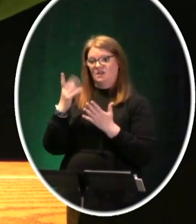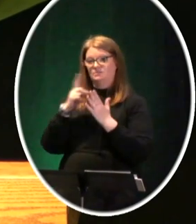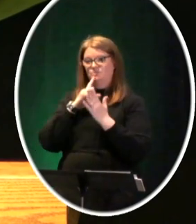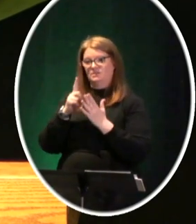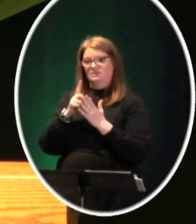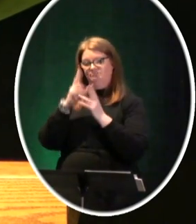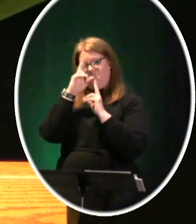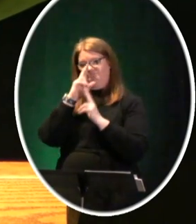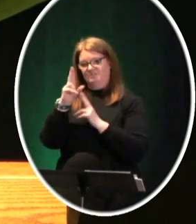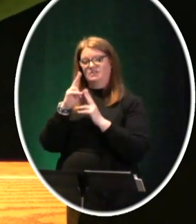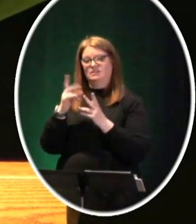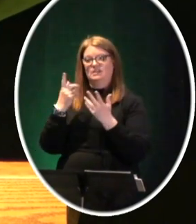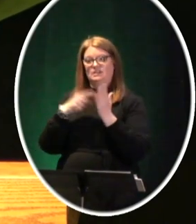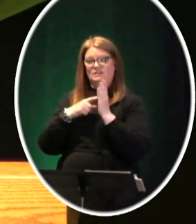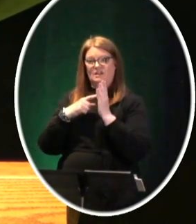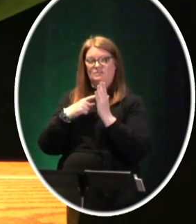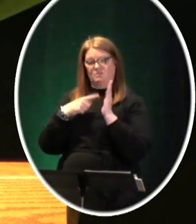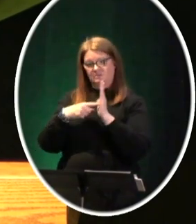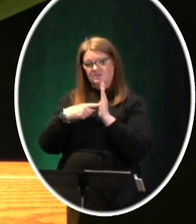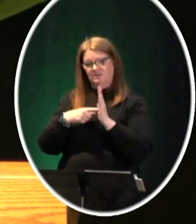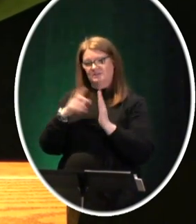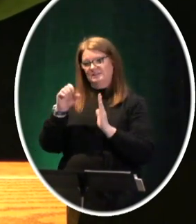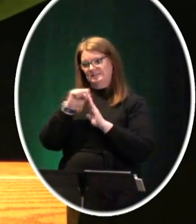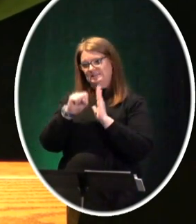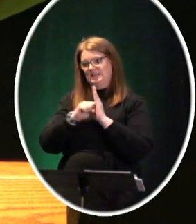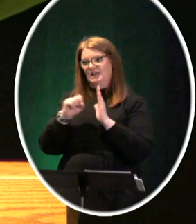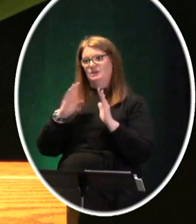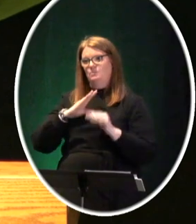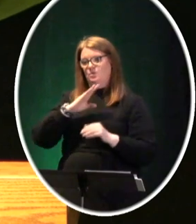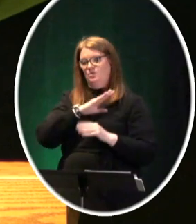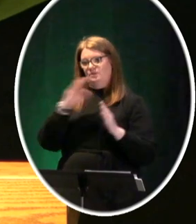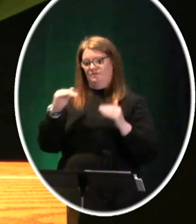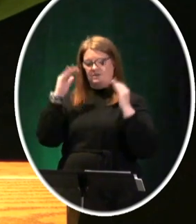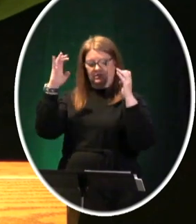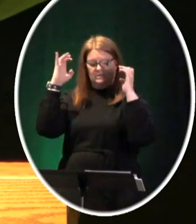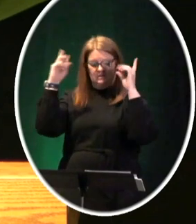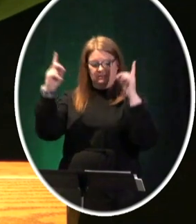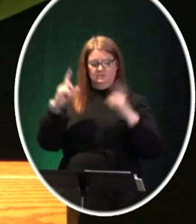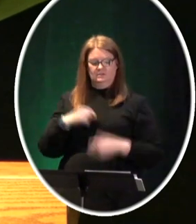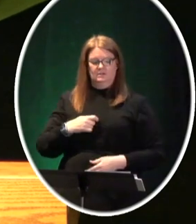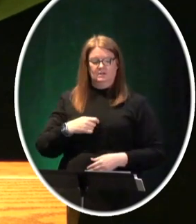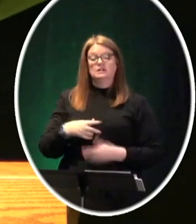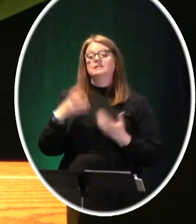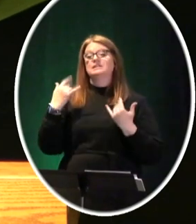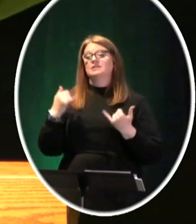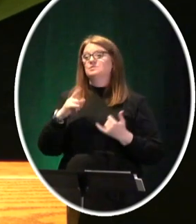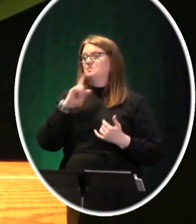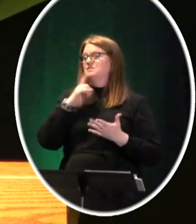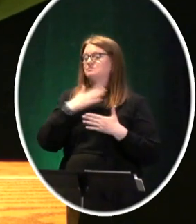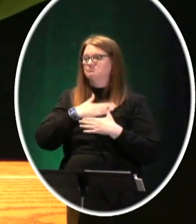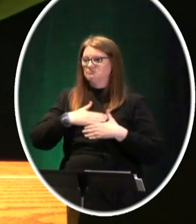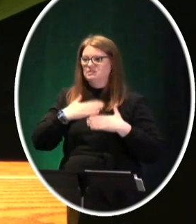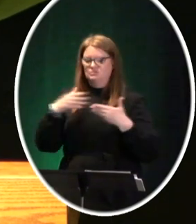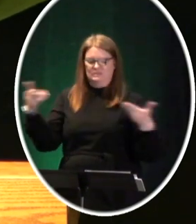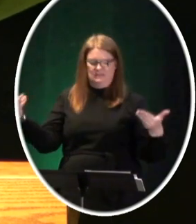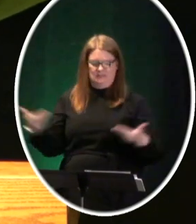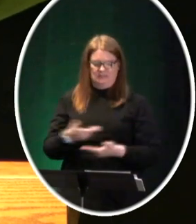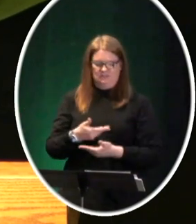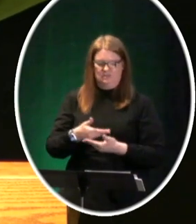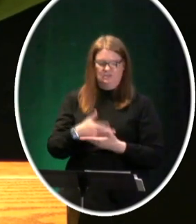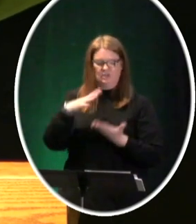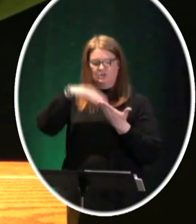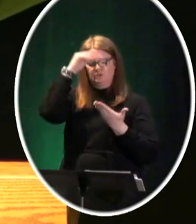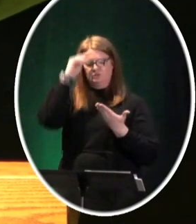our 2023 student commencement speaker, Jenna Rust. Ms. Rust is graduating today with